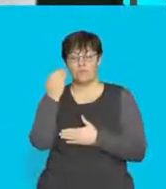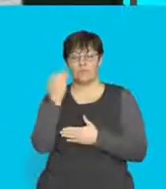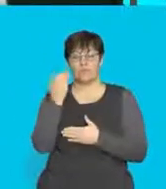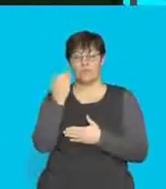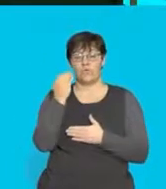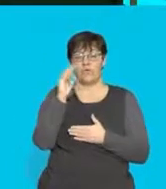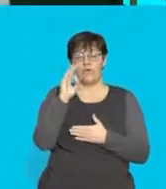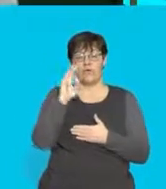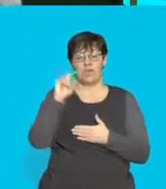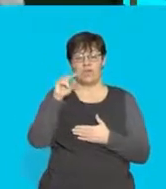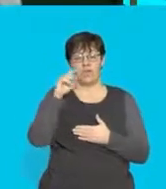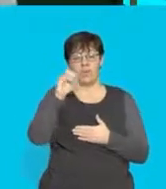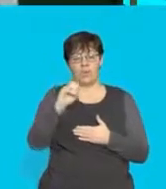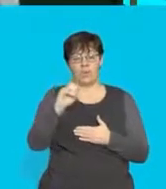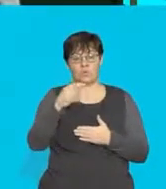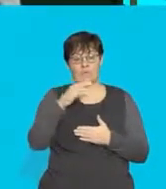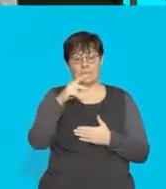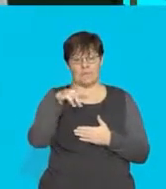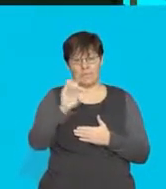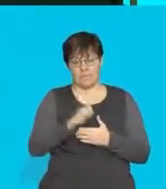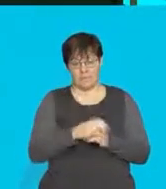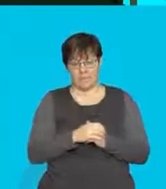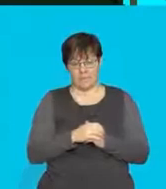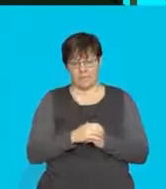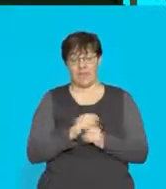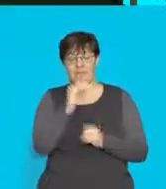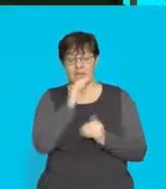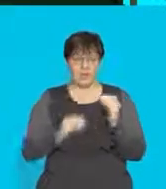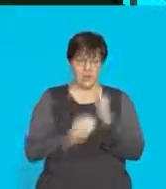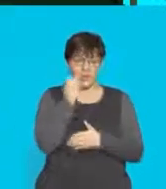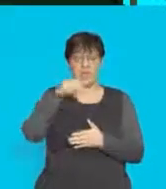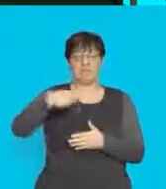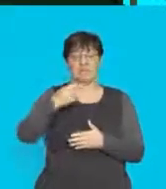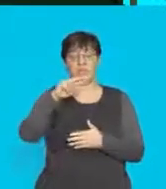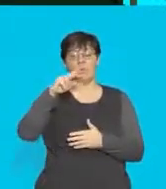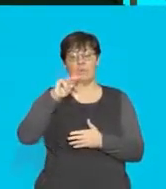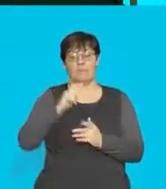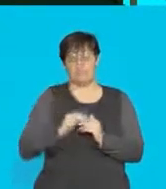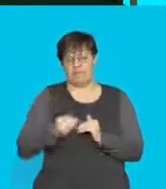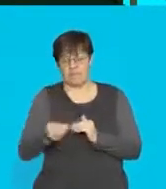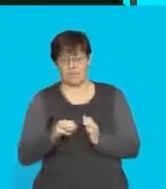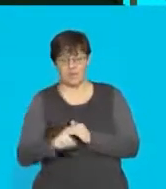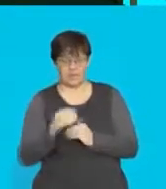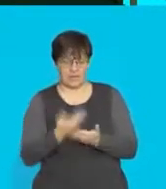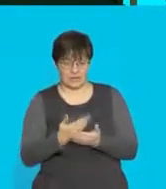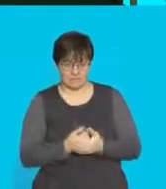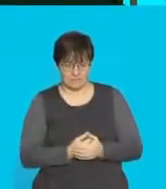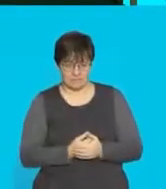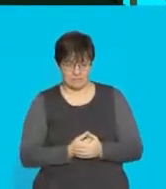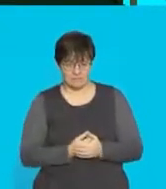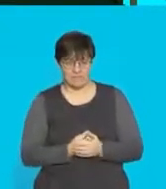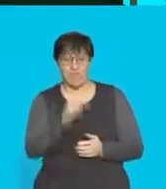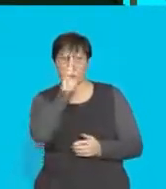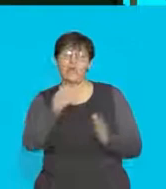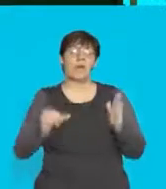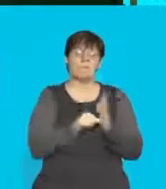phenotype. So remember that in incomplete dominance, you end up with a new phenotype in the offspring. Guys,